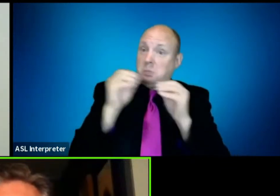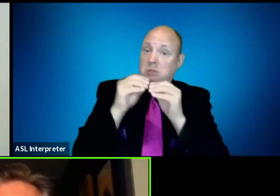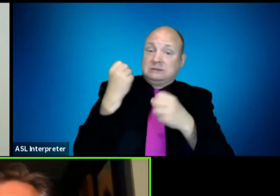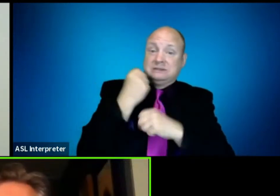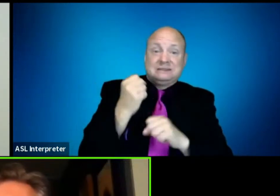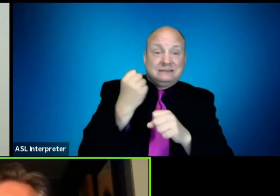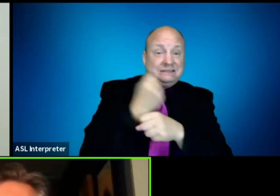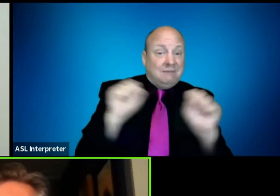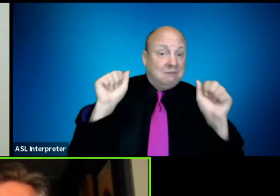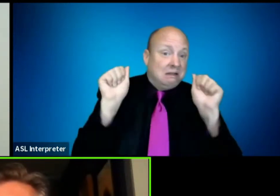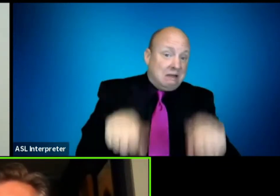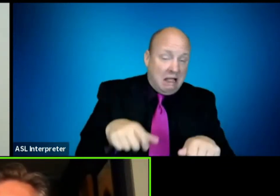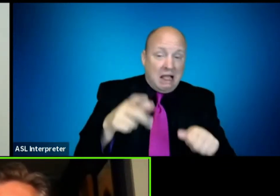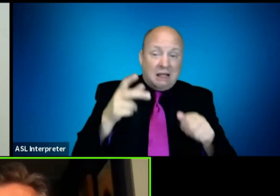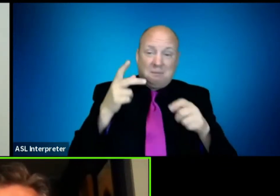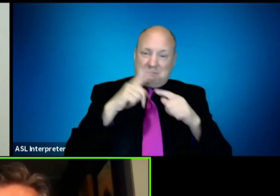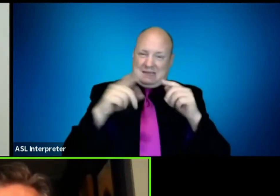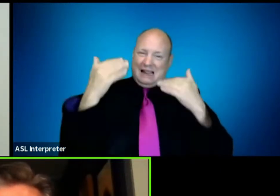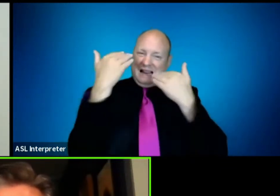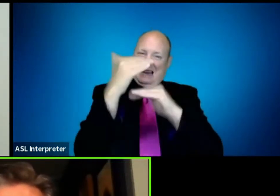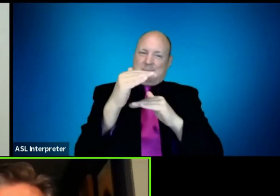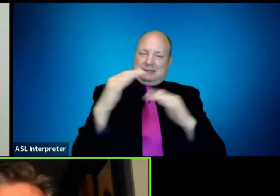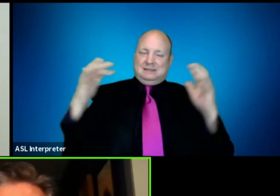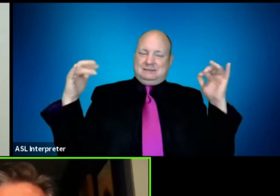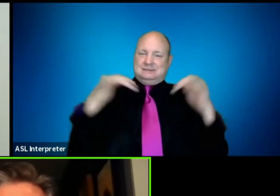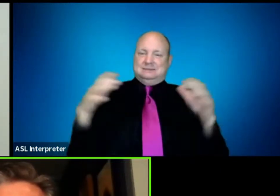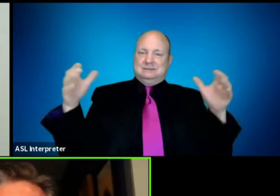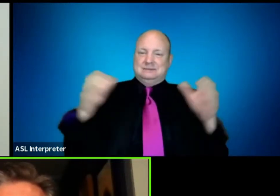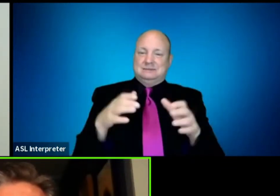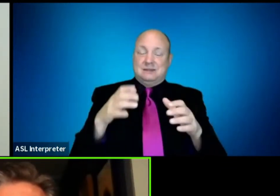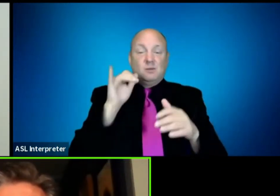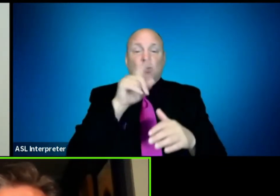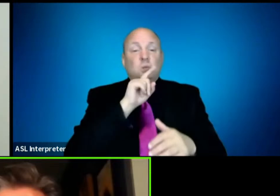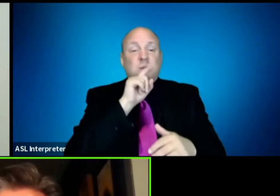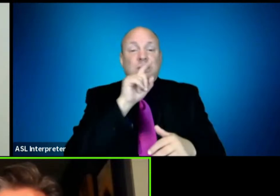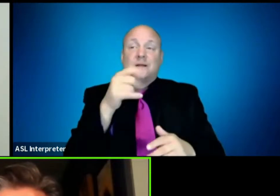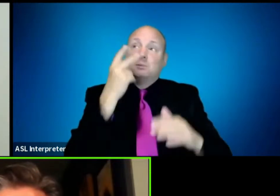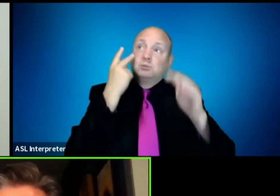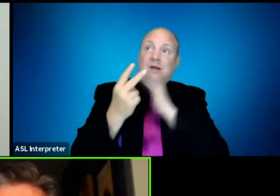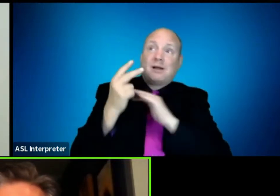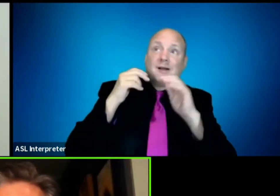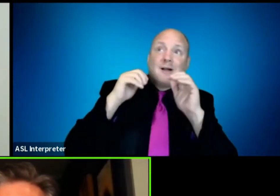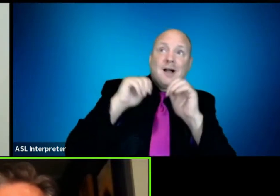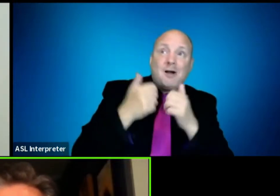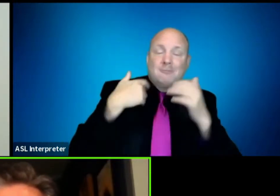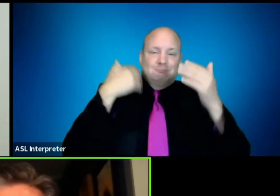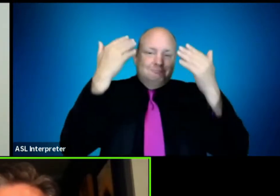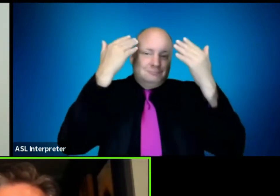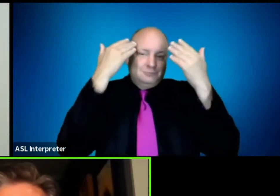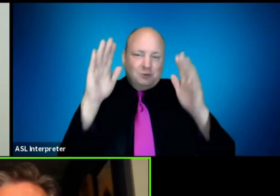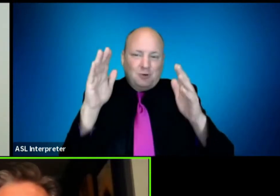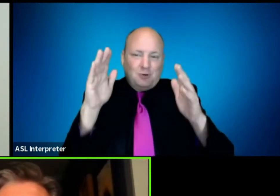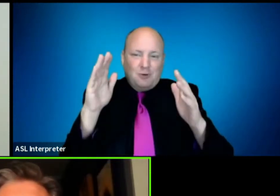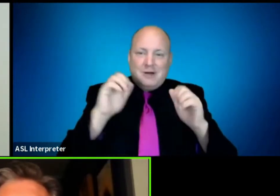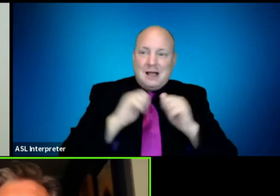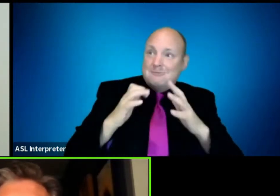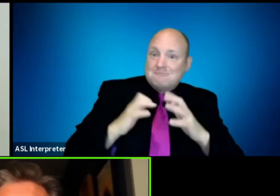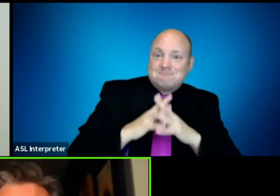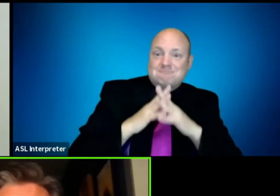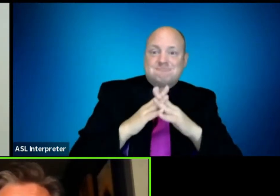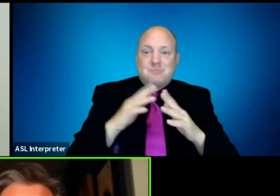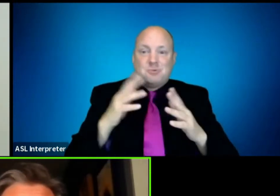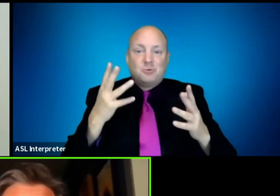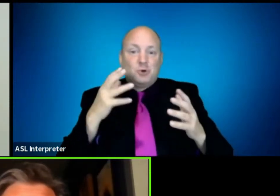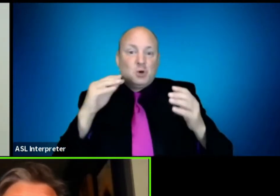can't predict what we'll be facing, but be prepared, to start new holiday traditions, to celebrate with families in possibly